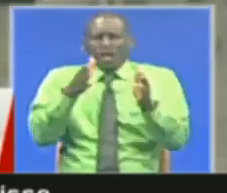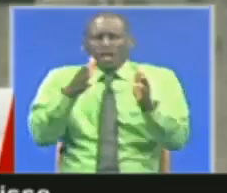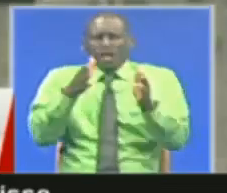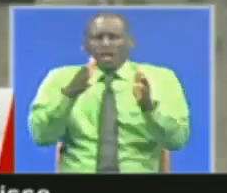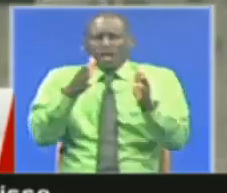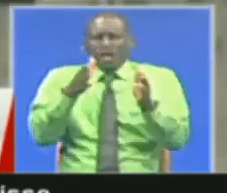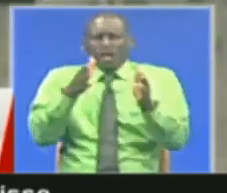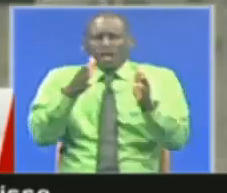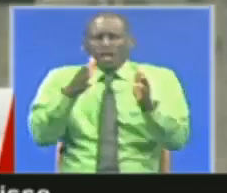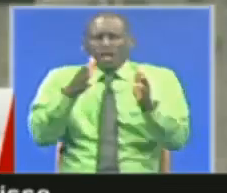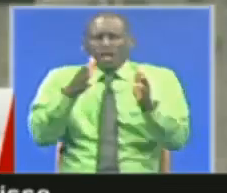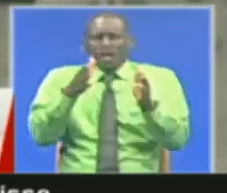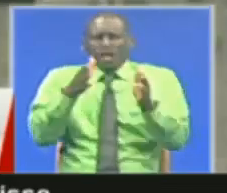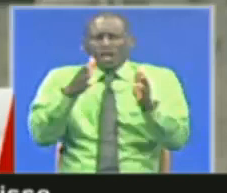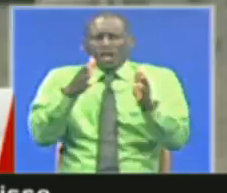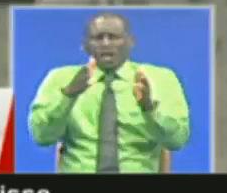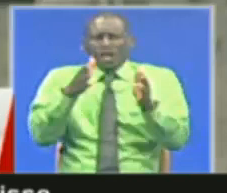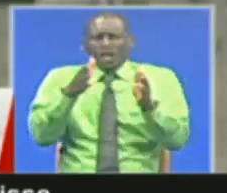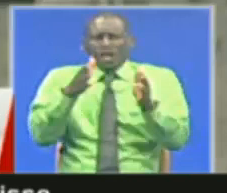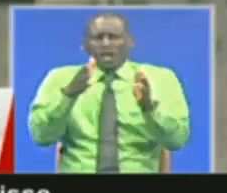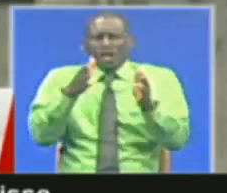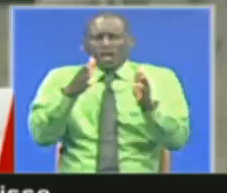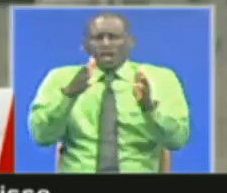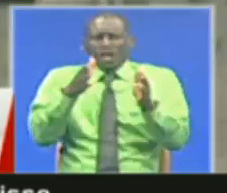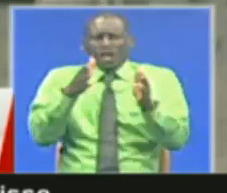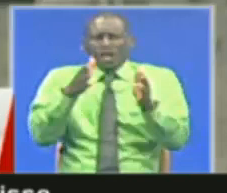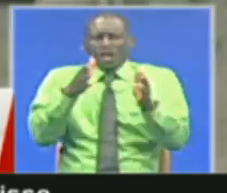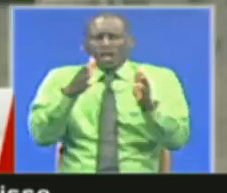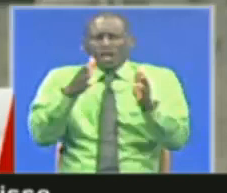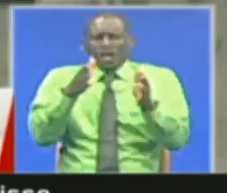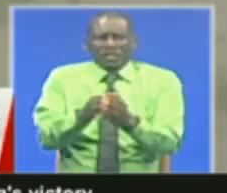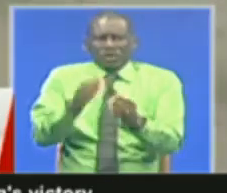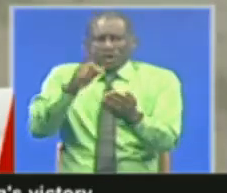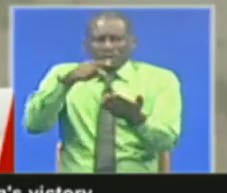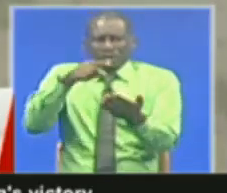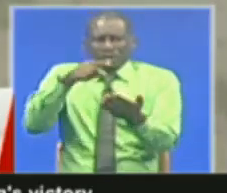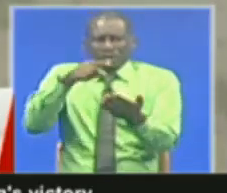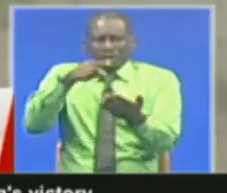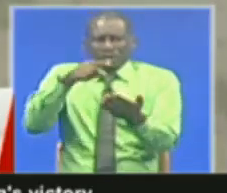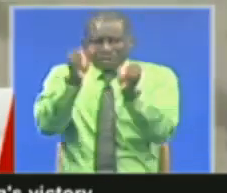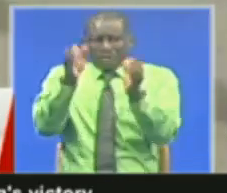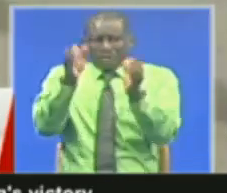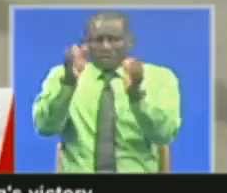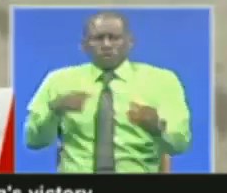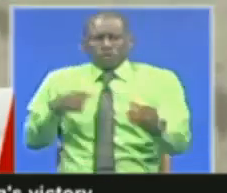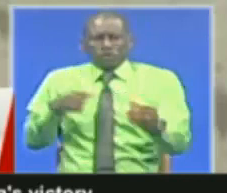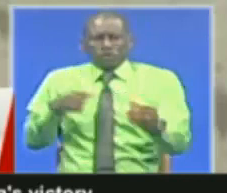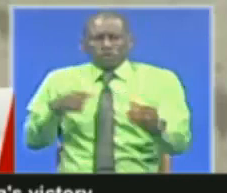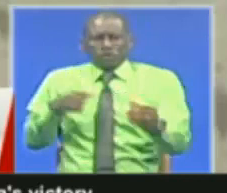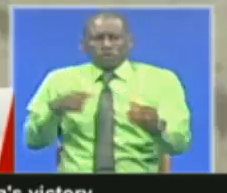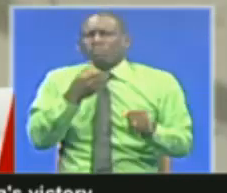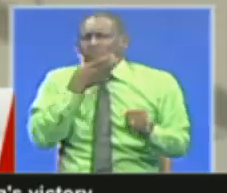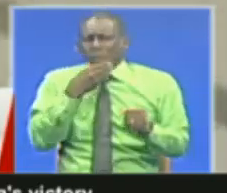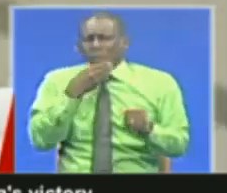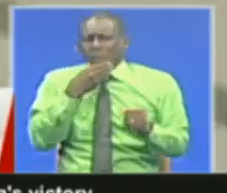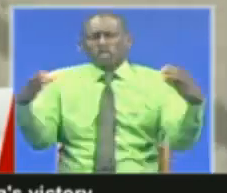equipment, Laban is pushed, and at one point the situation turns physical, with the journalist seemingly getting punched by the men. The group